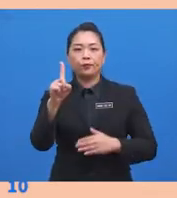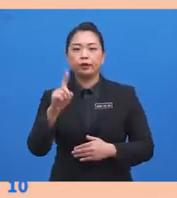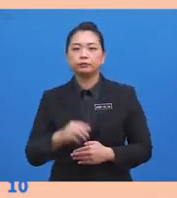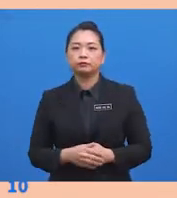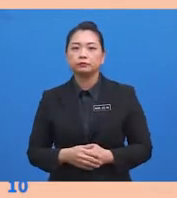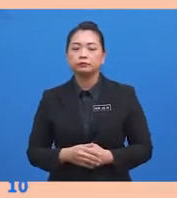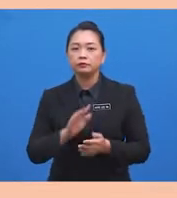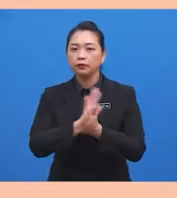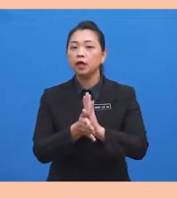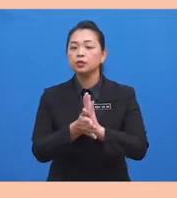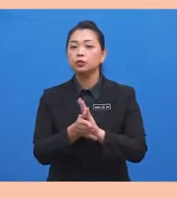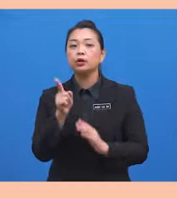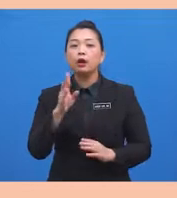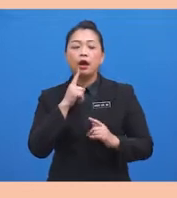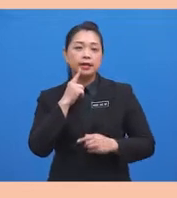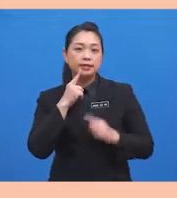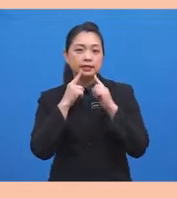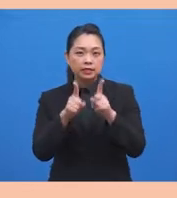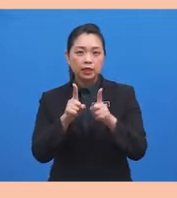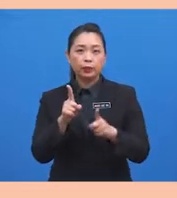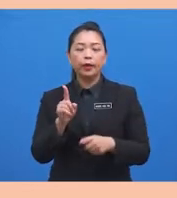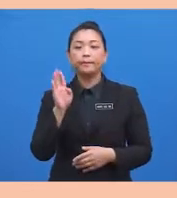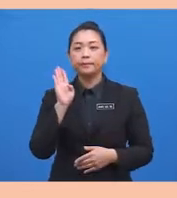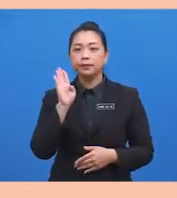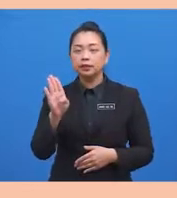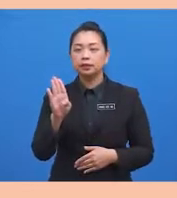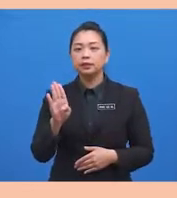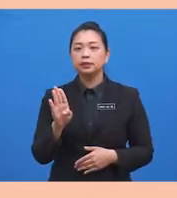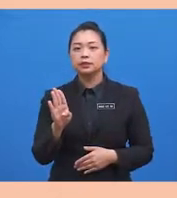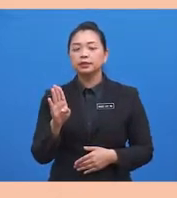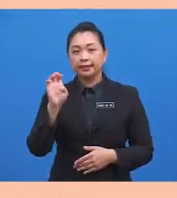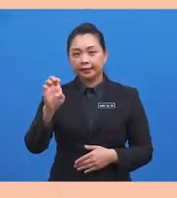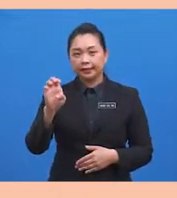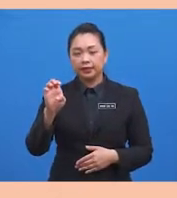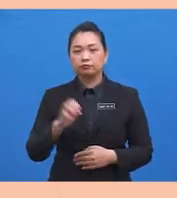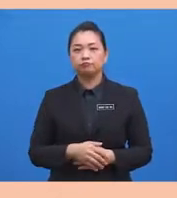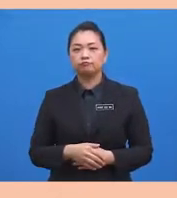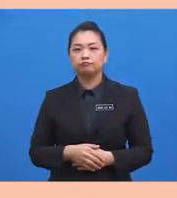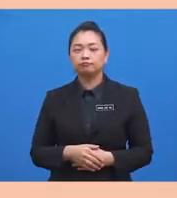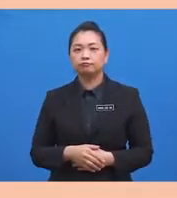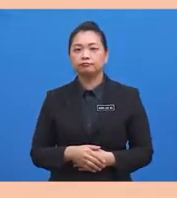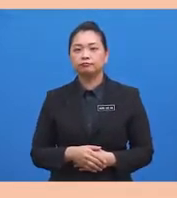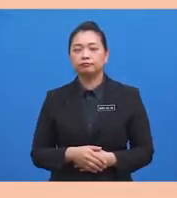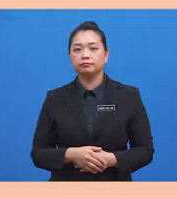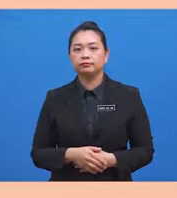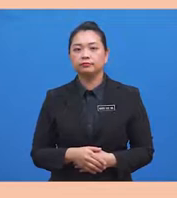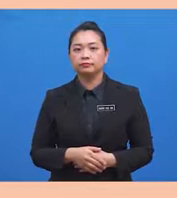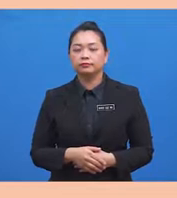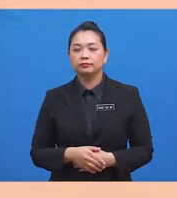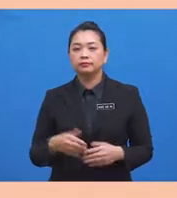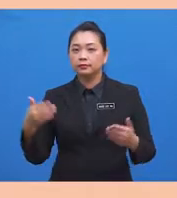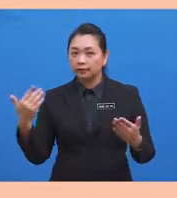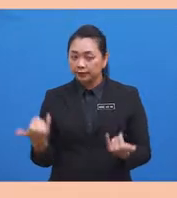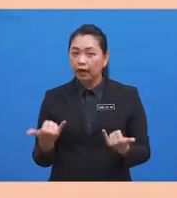1. And so, your answer will be matching heading E with paragraph 1. Let us do one